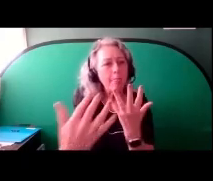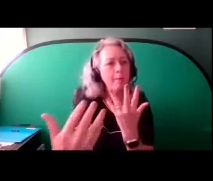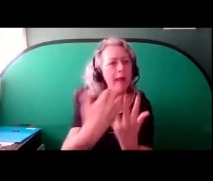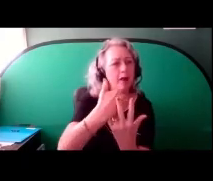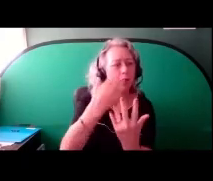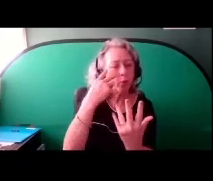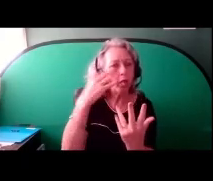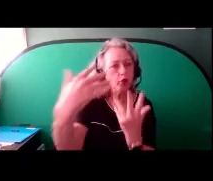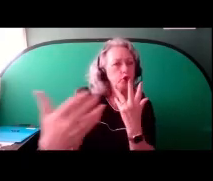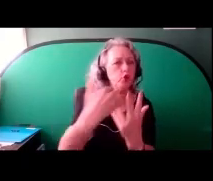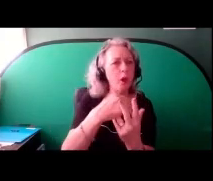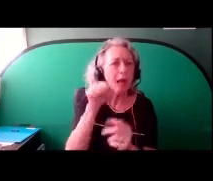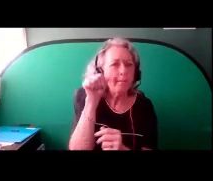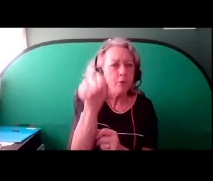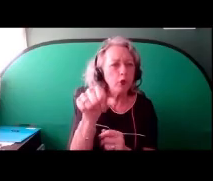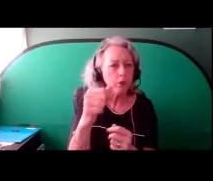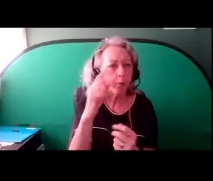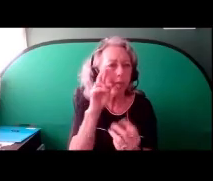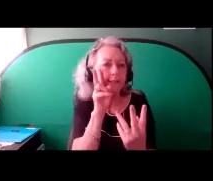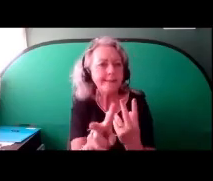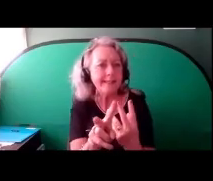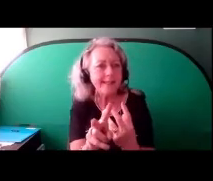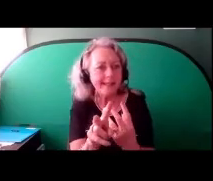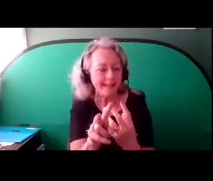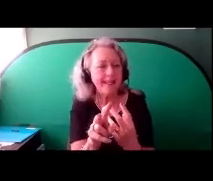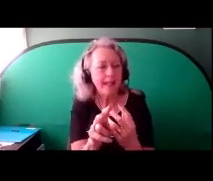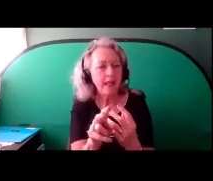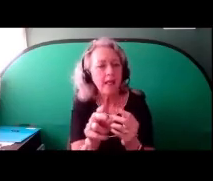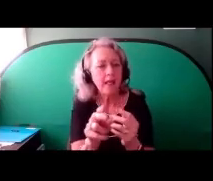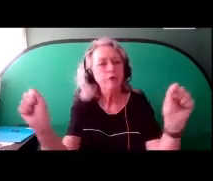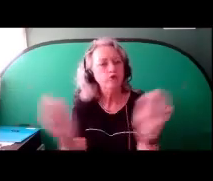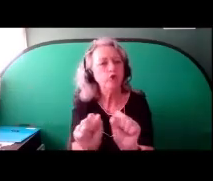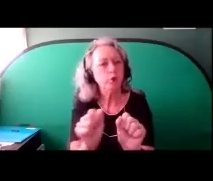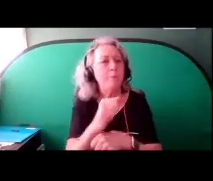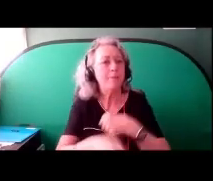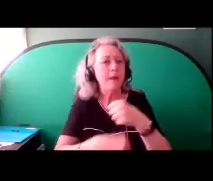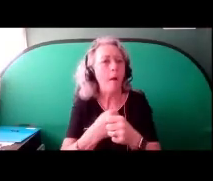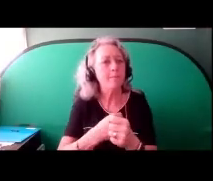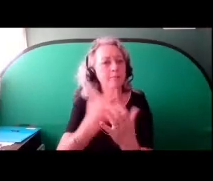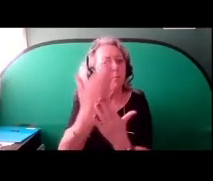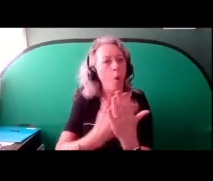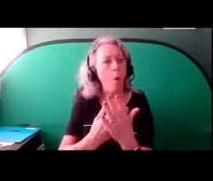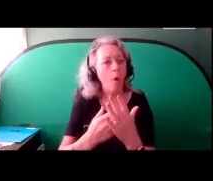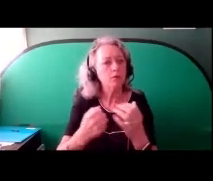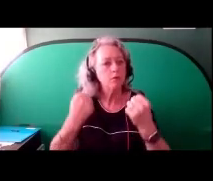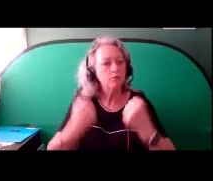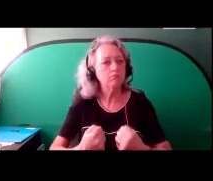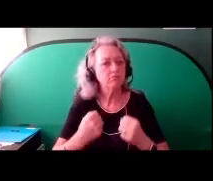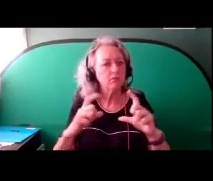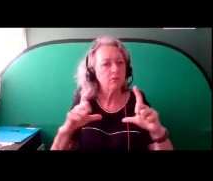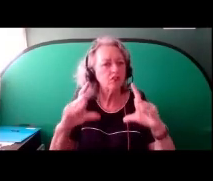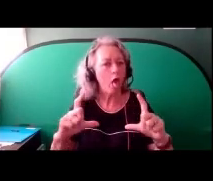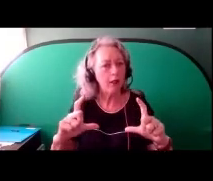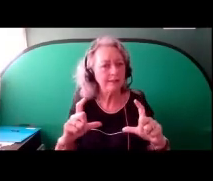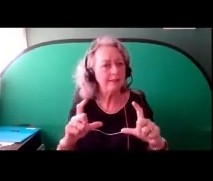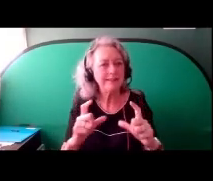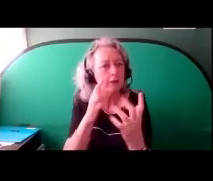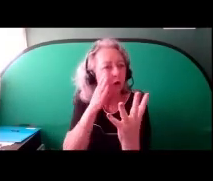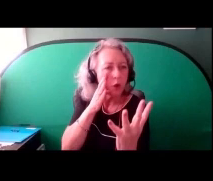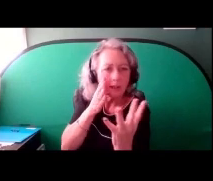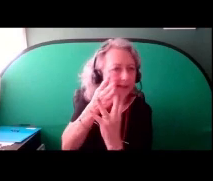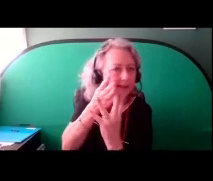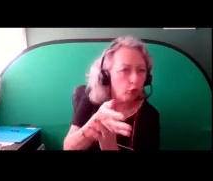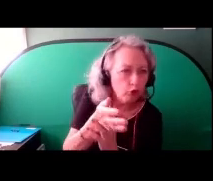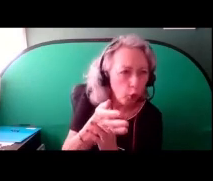a label or a button, but to reduce the transparency gives a more solid thing, enabling someone to to see the